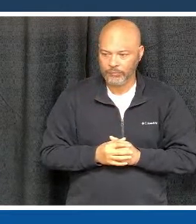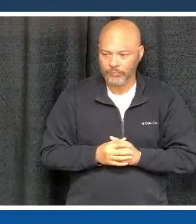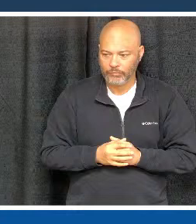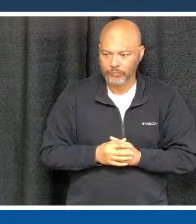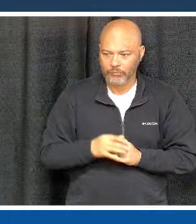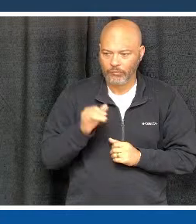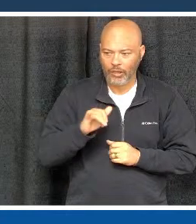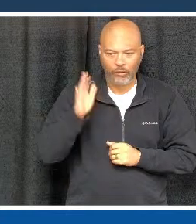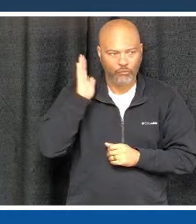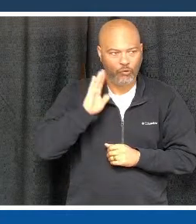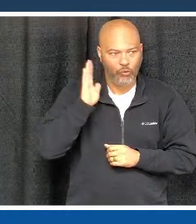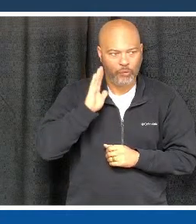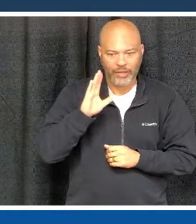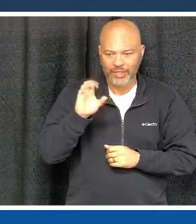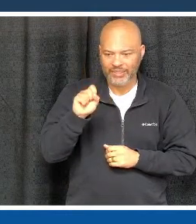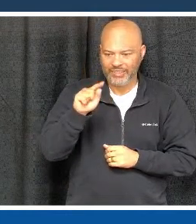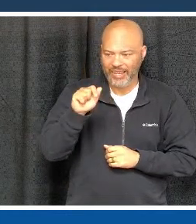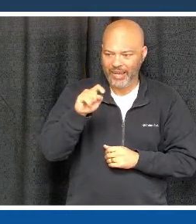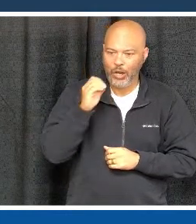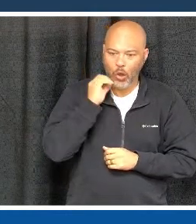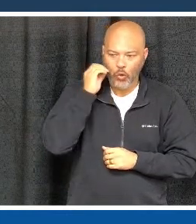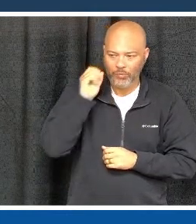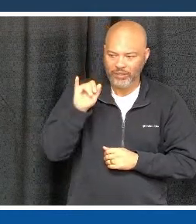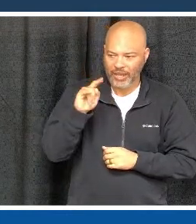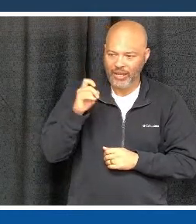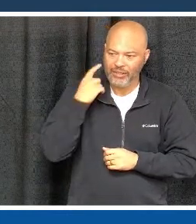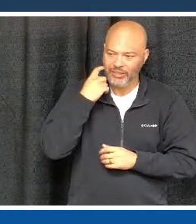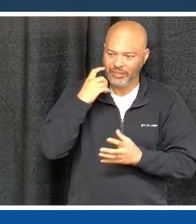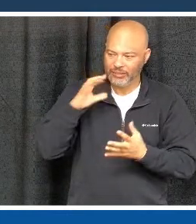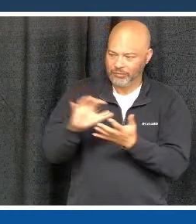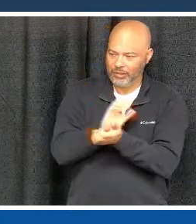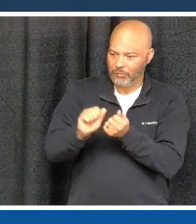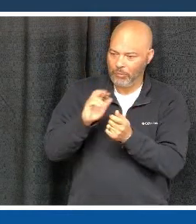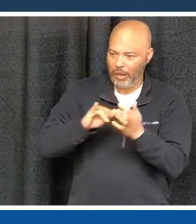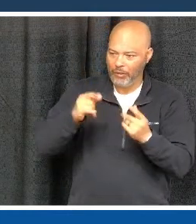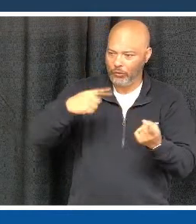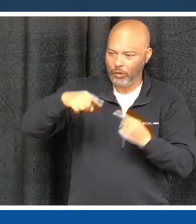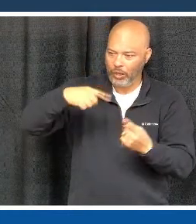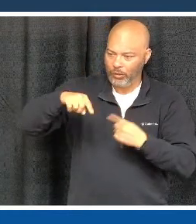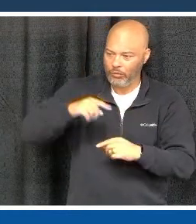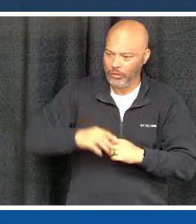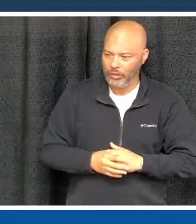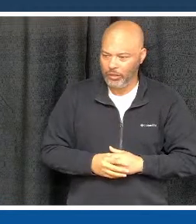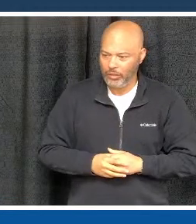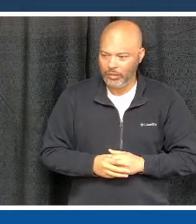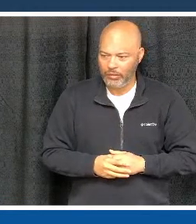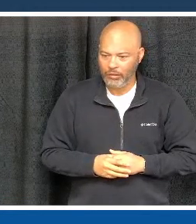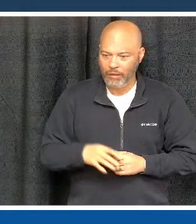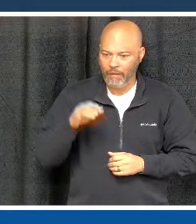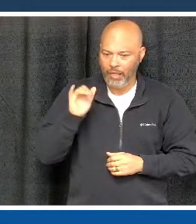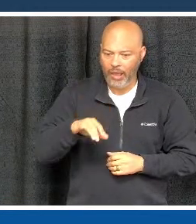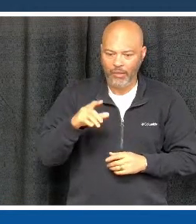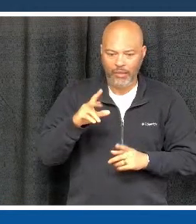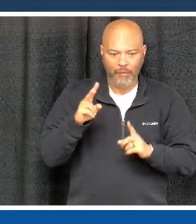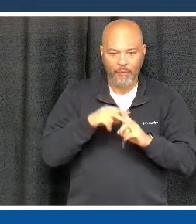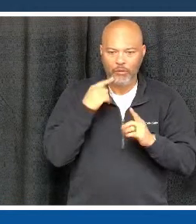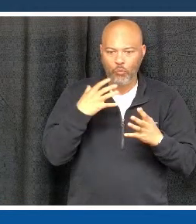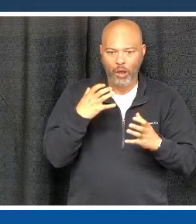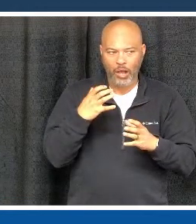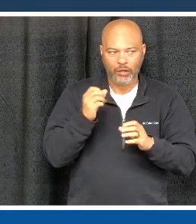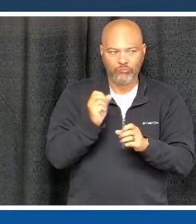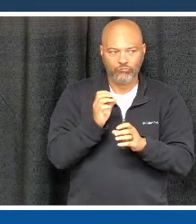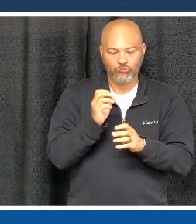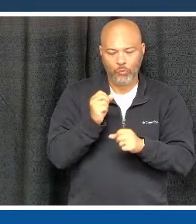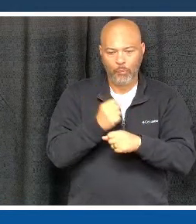It's a former estate home site that was recently destroyed by the tornado, and the applicant's statement of use is to facilitate